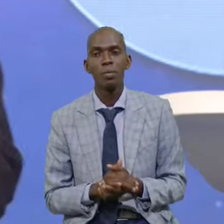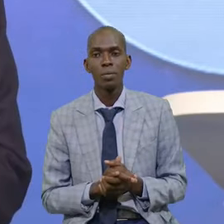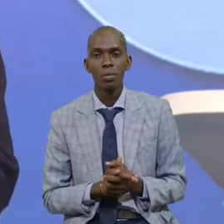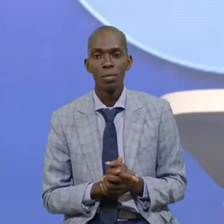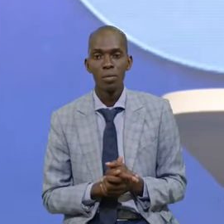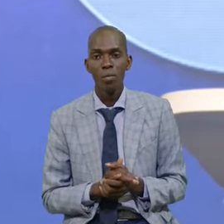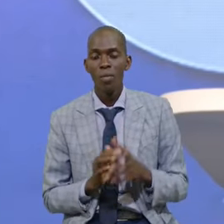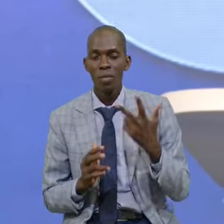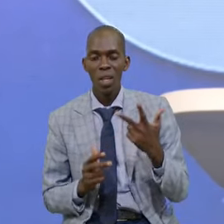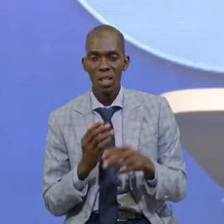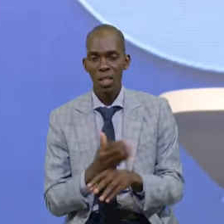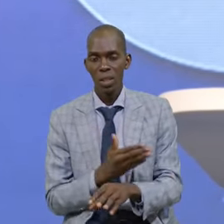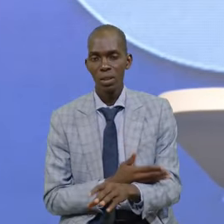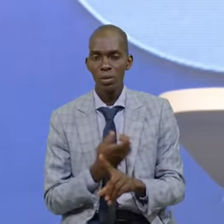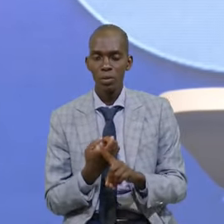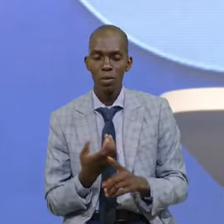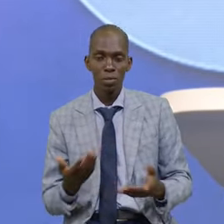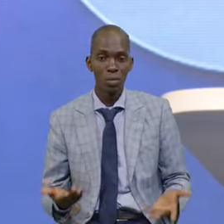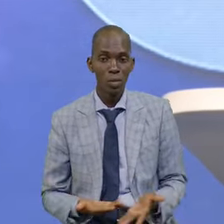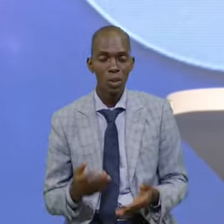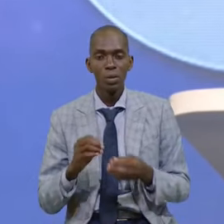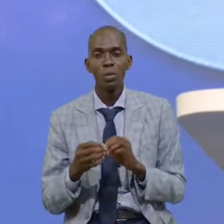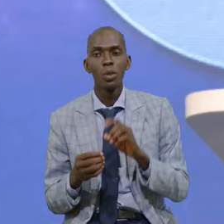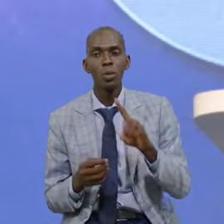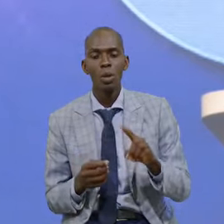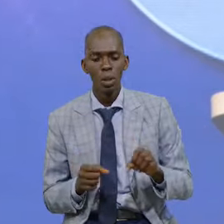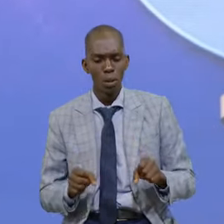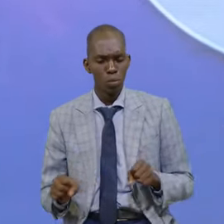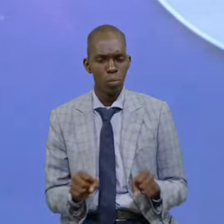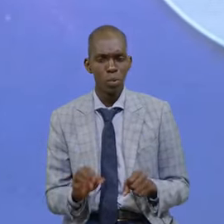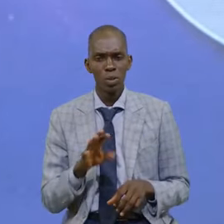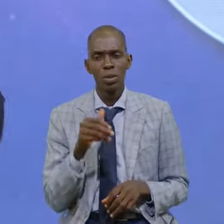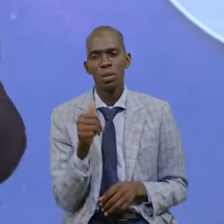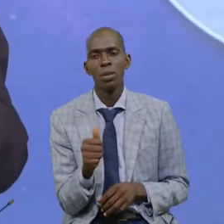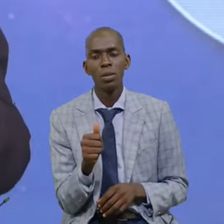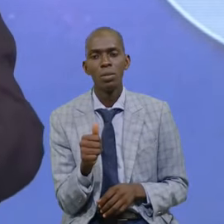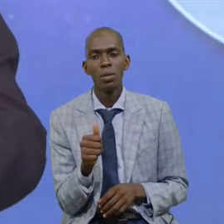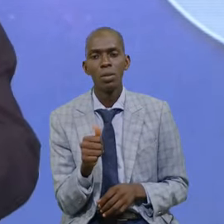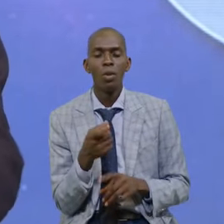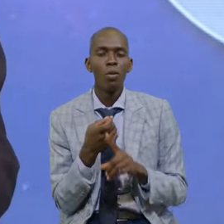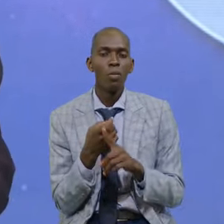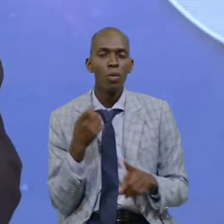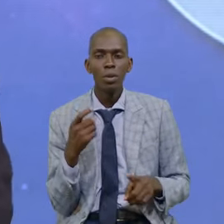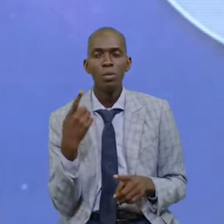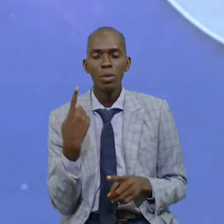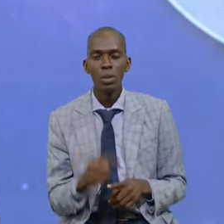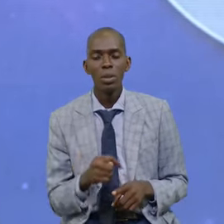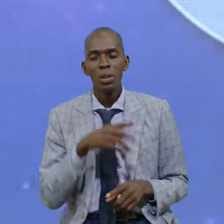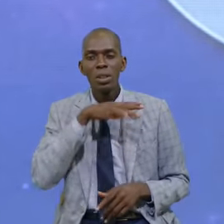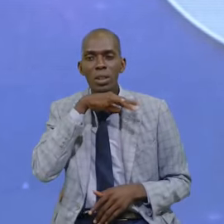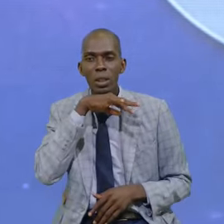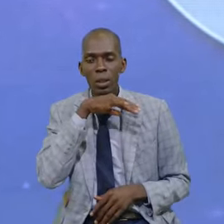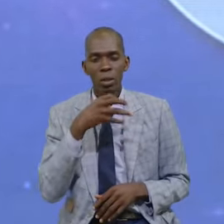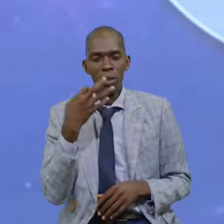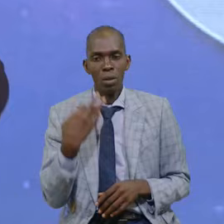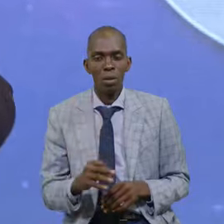three things there. Number one, shake yourself from the dirt of